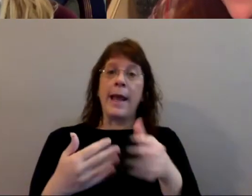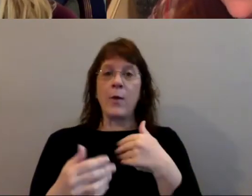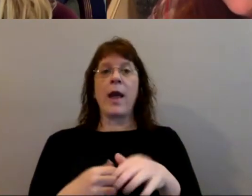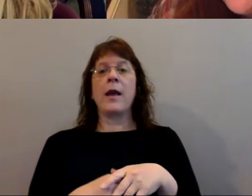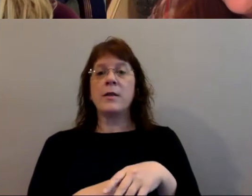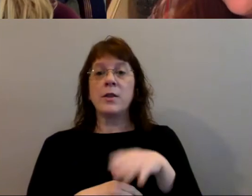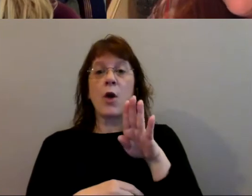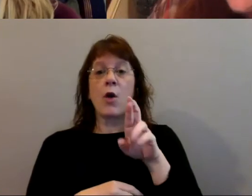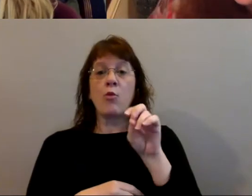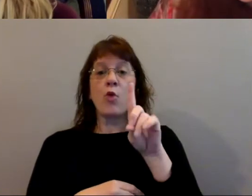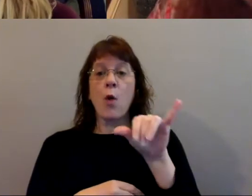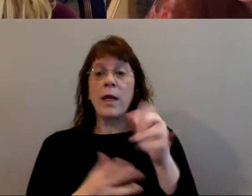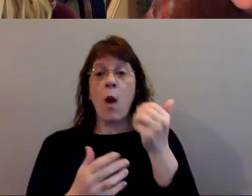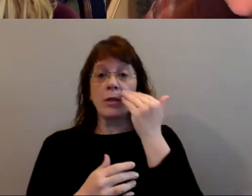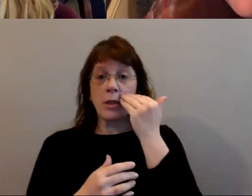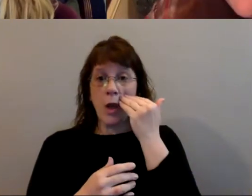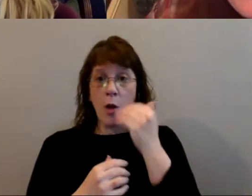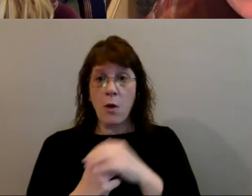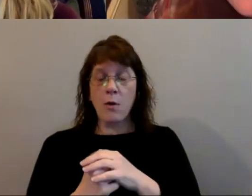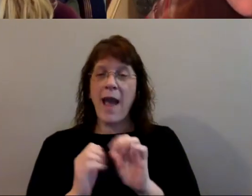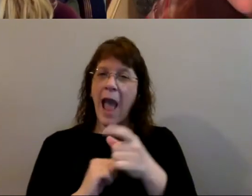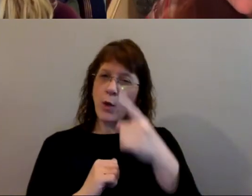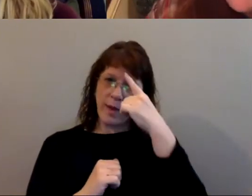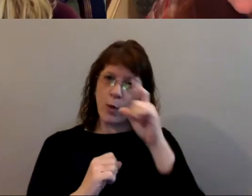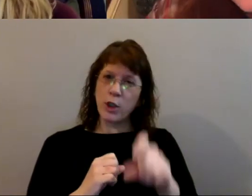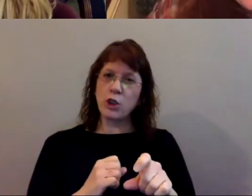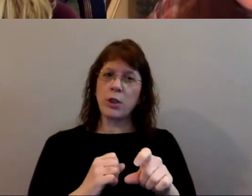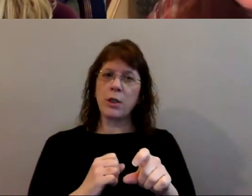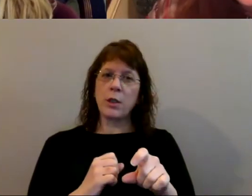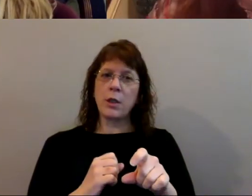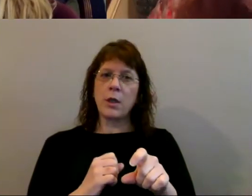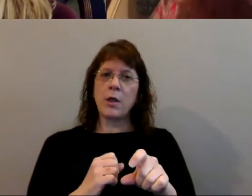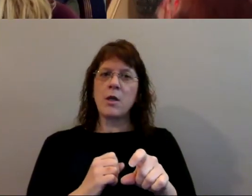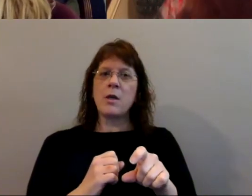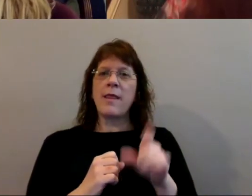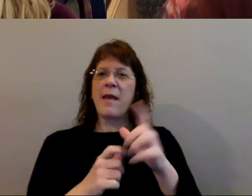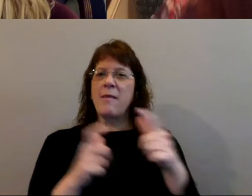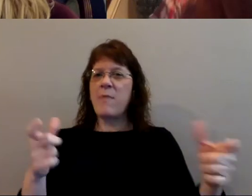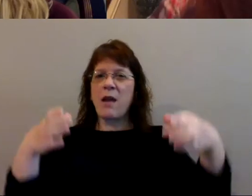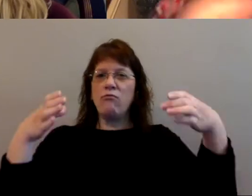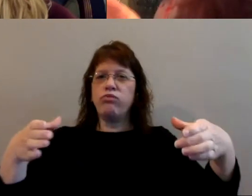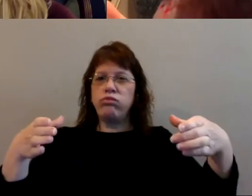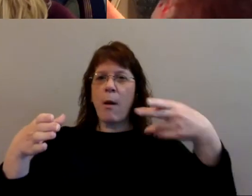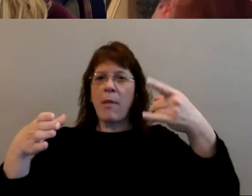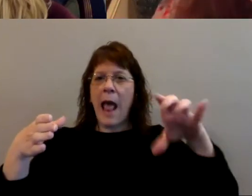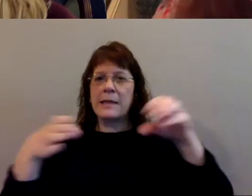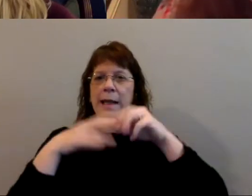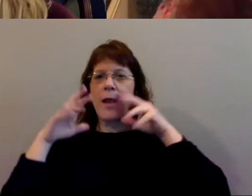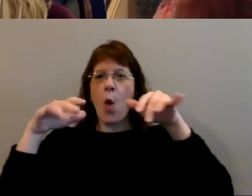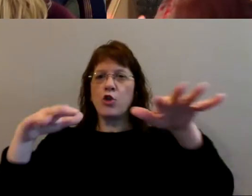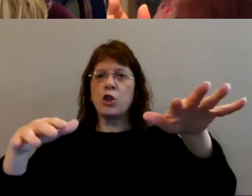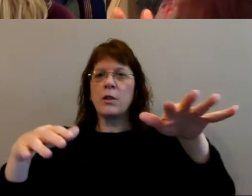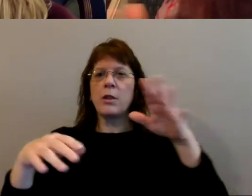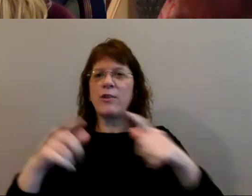know, how do you think we should break up the big blob of plastic in the ocean? So I'm assuming that's talking about the giant Pacific Ocean patch.